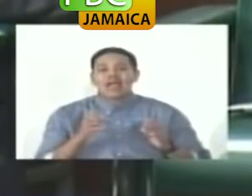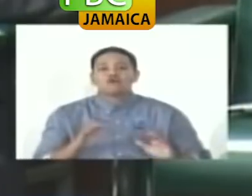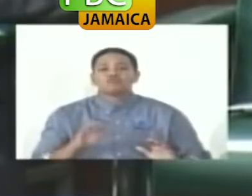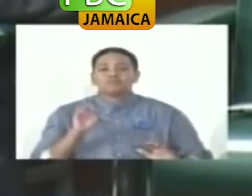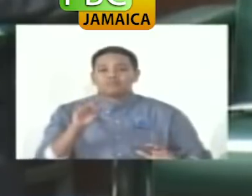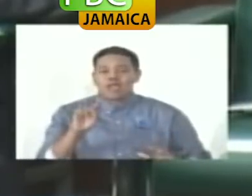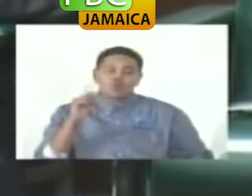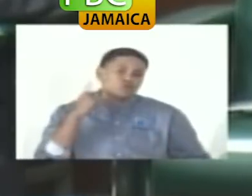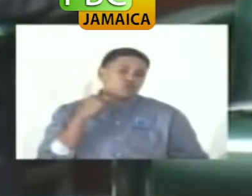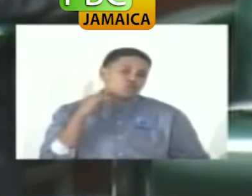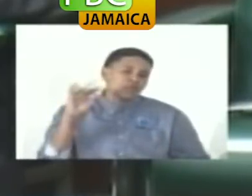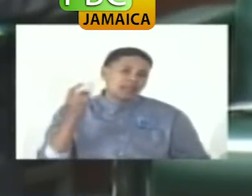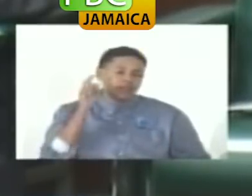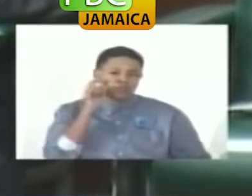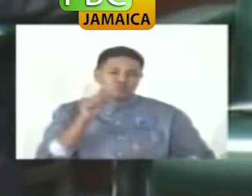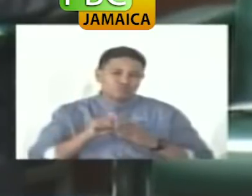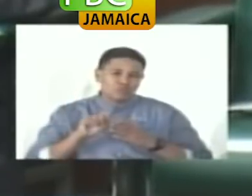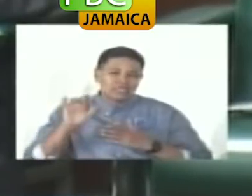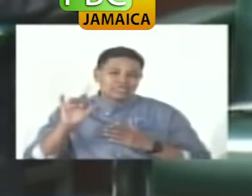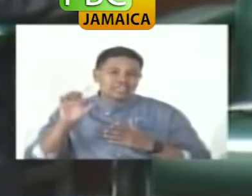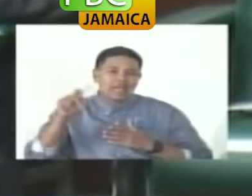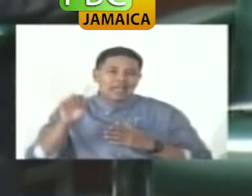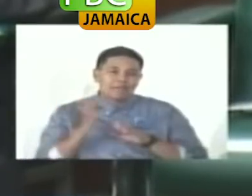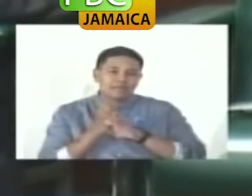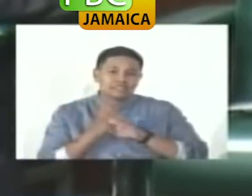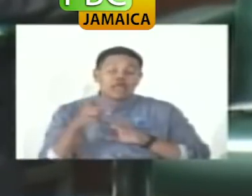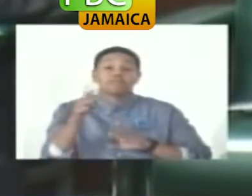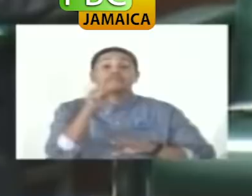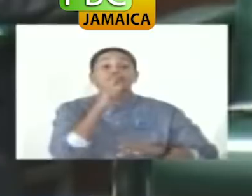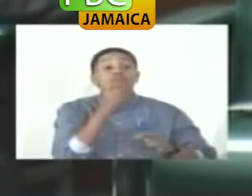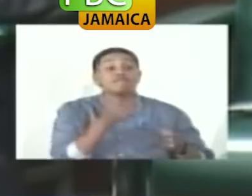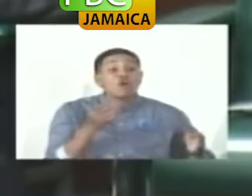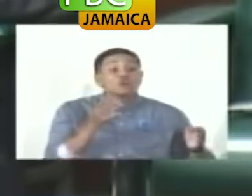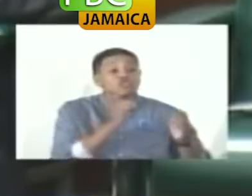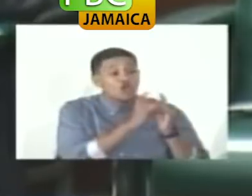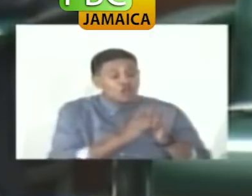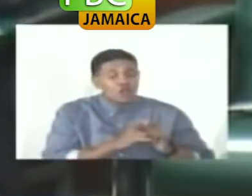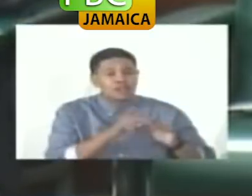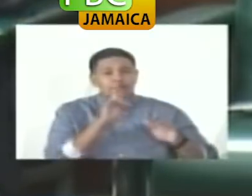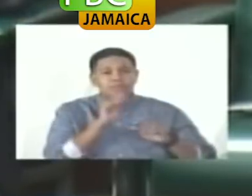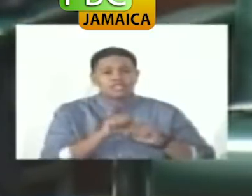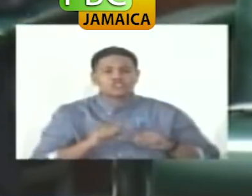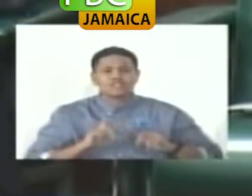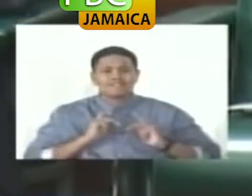setting. Furniture is also being rearranged to ensure that the necessary physical